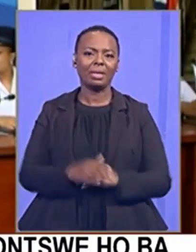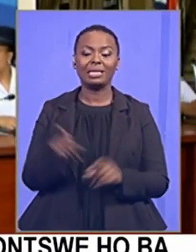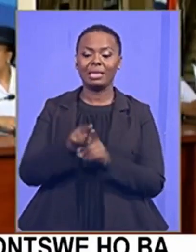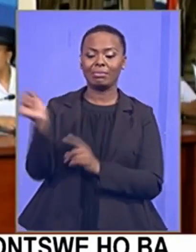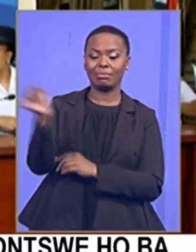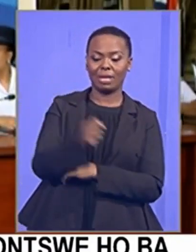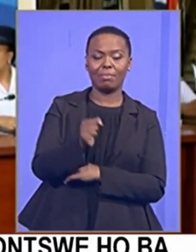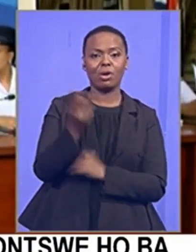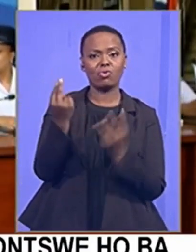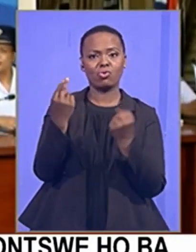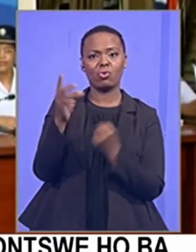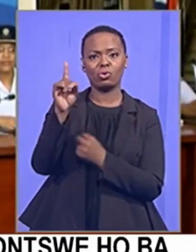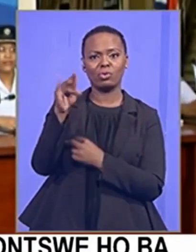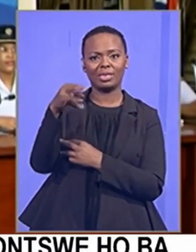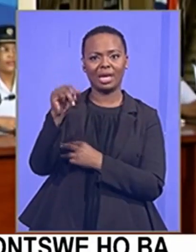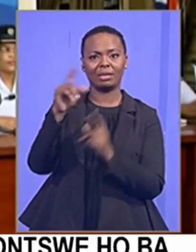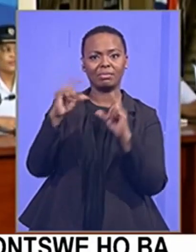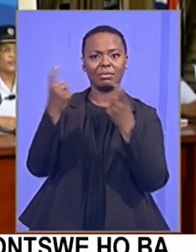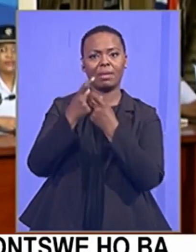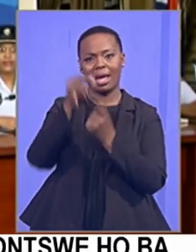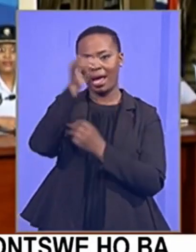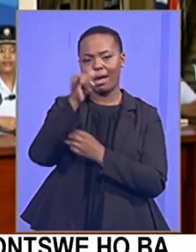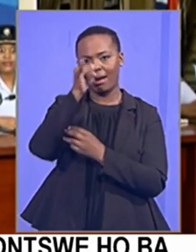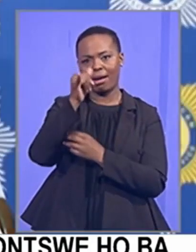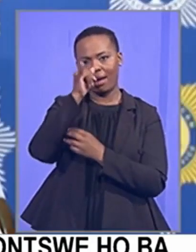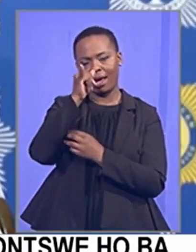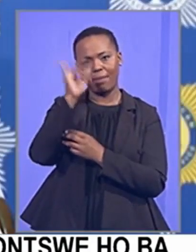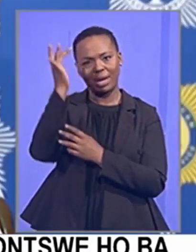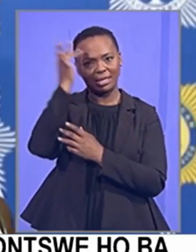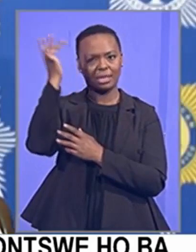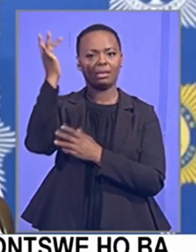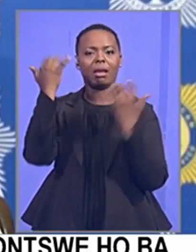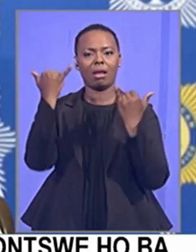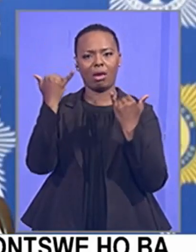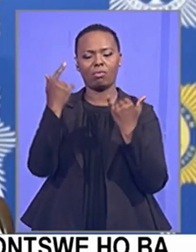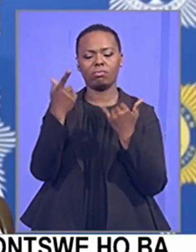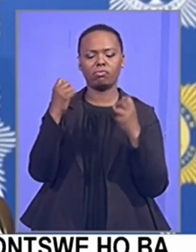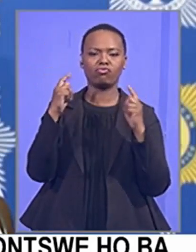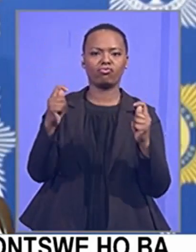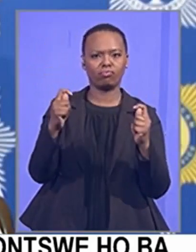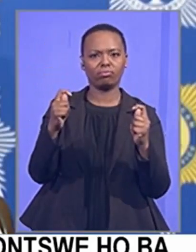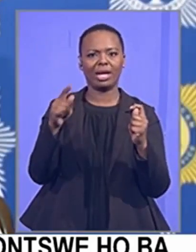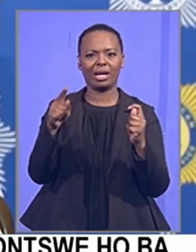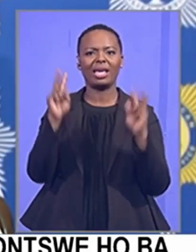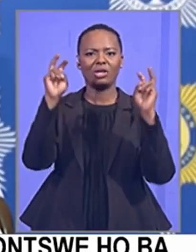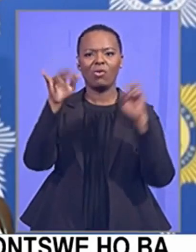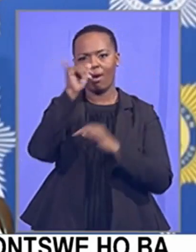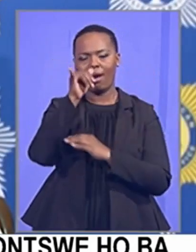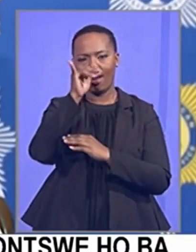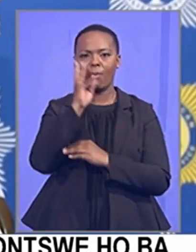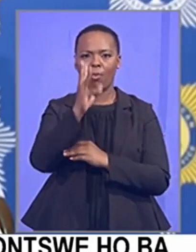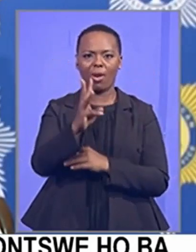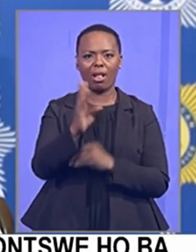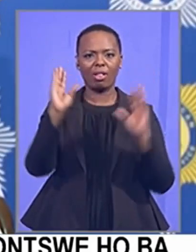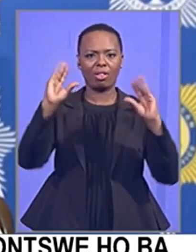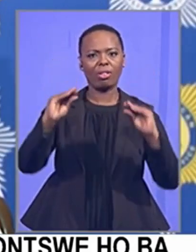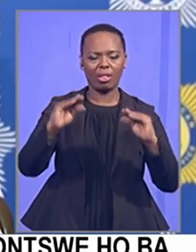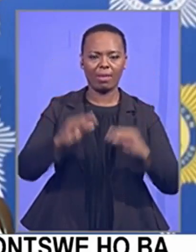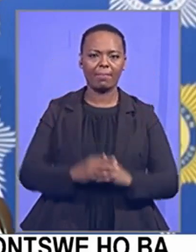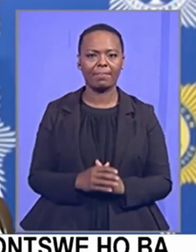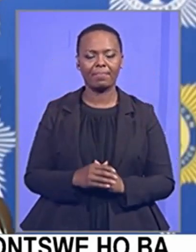Dumisani Khumalo jaaka tlhogo ya tsa crime intelligence go tla matlafatsa ntwa kgatlhanong le bosenyi mo nageng. We have